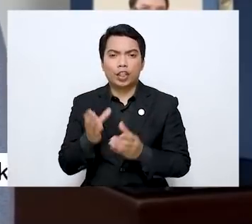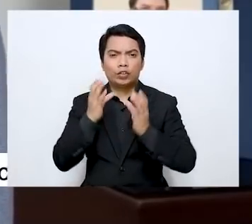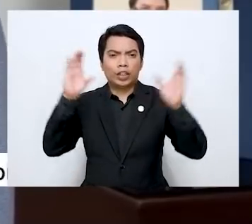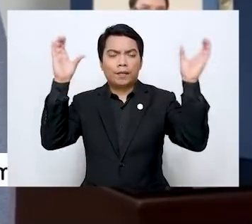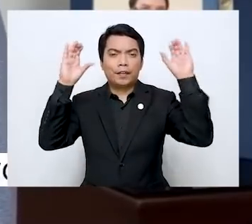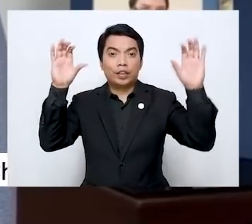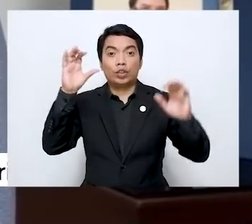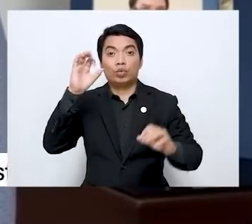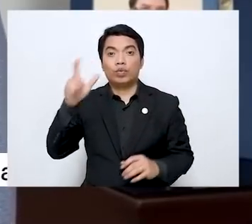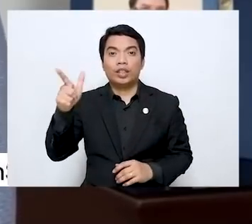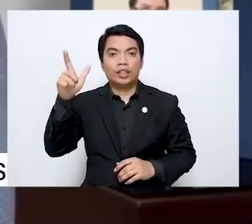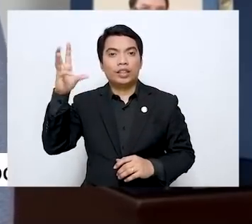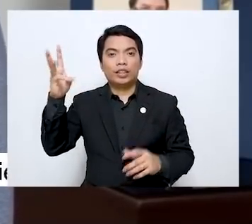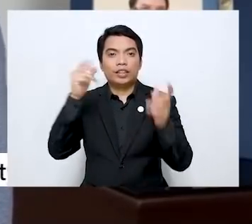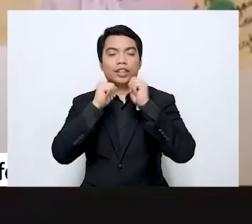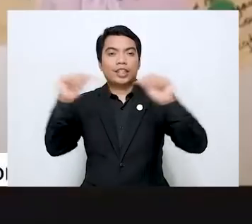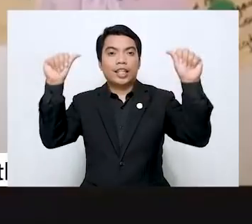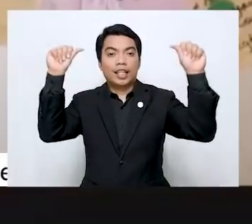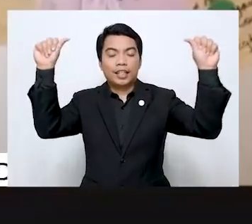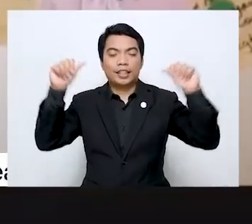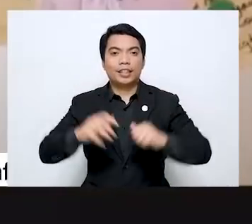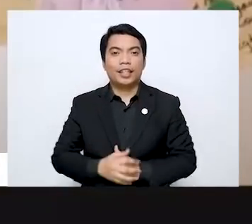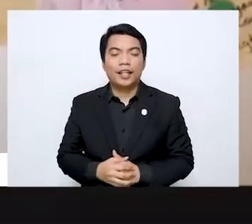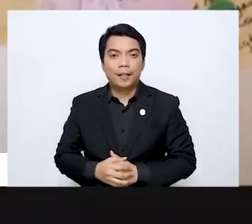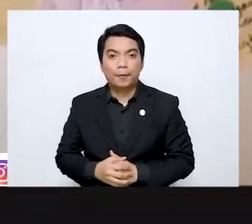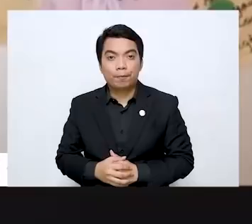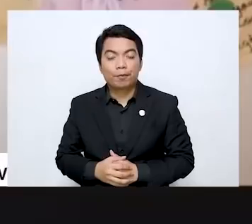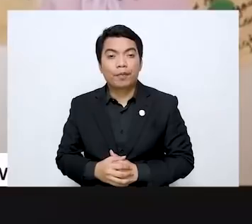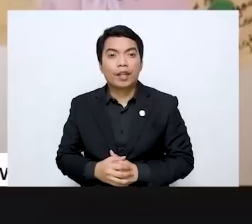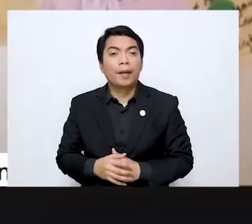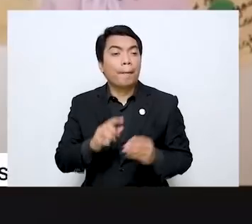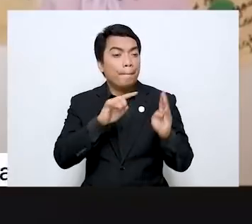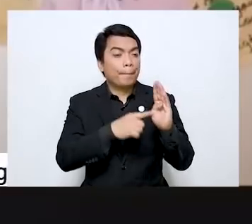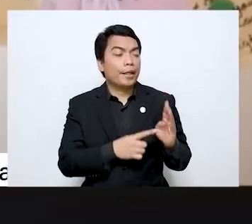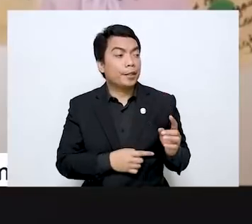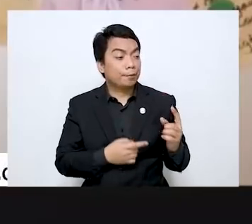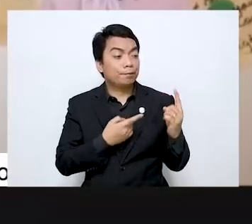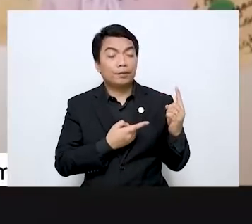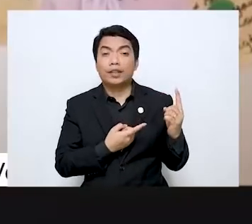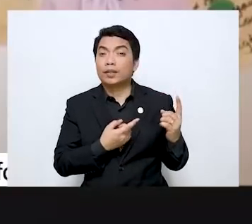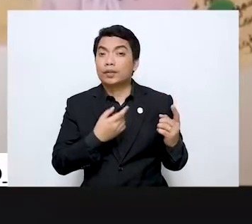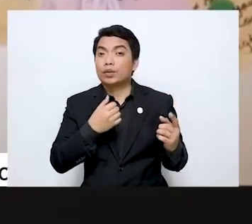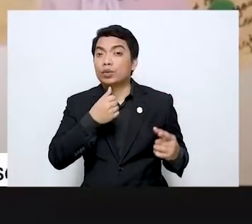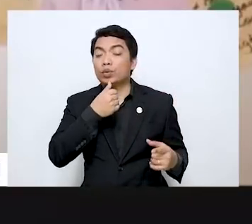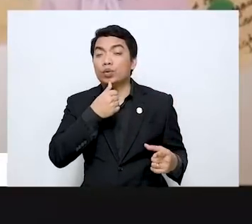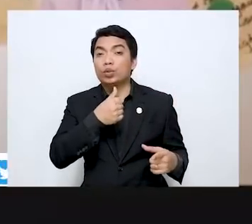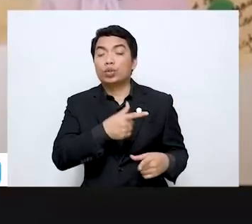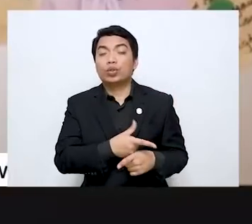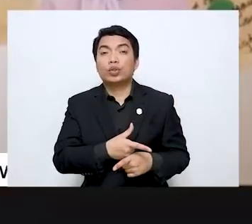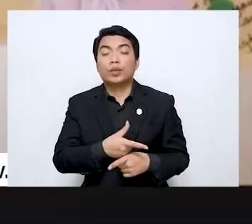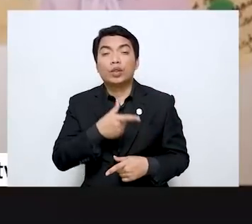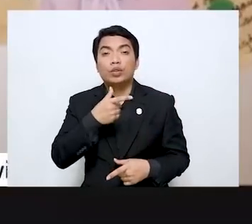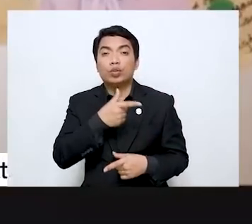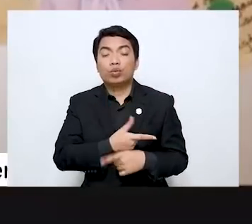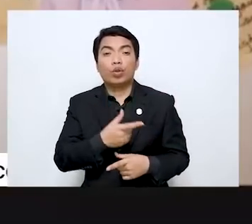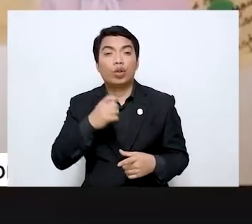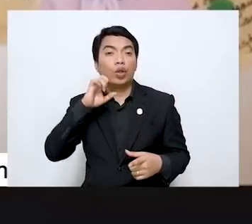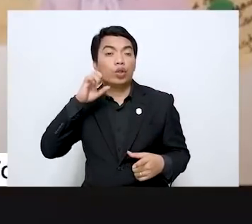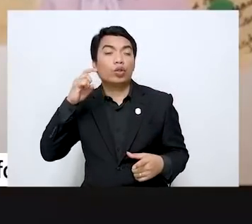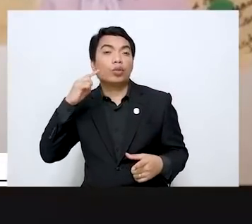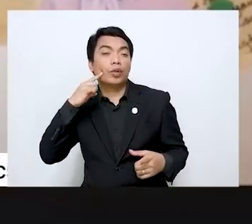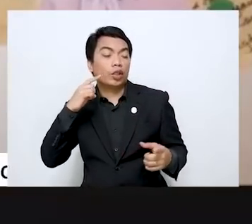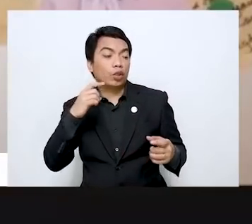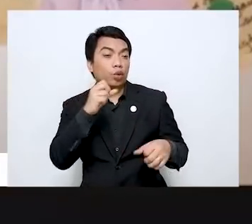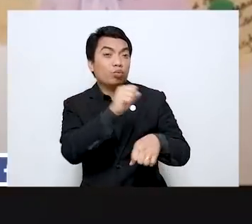their 26th anniversary. This all started with one sister, Sister Eleanor Domingo, who was working as